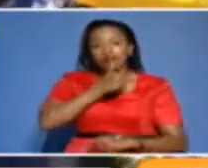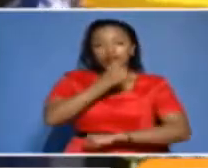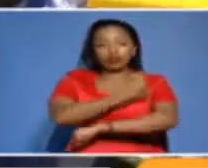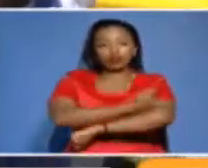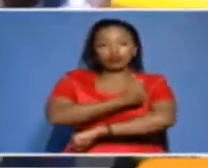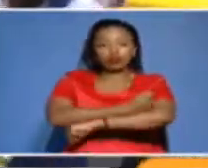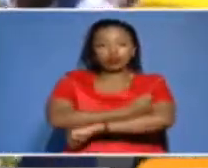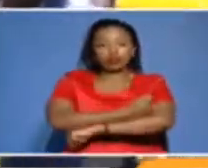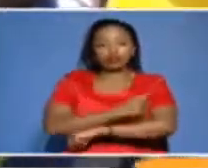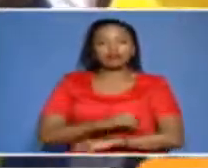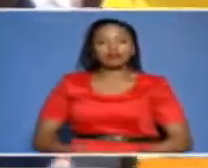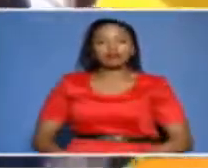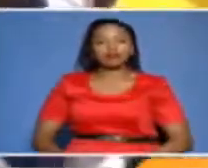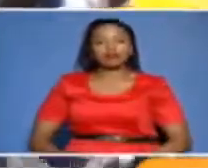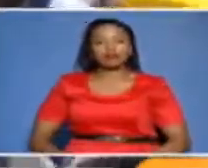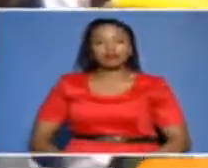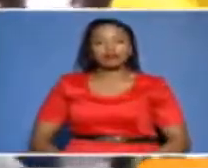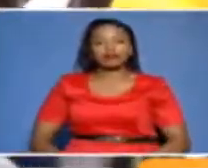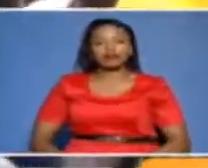areas.